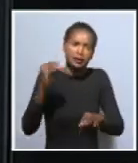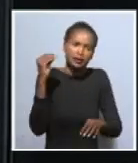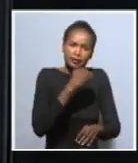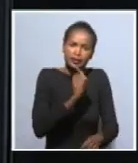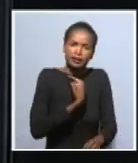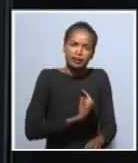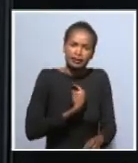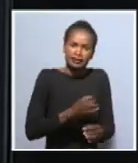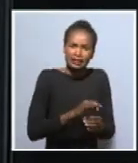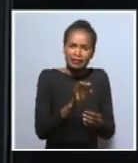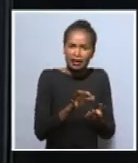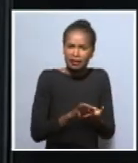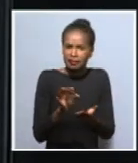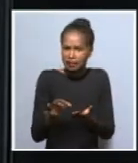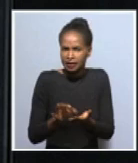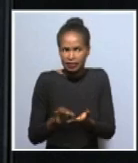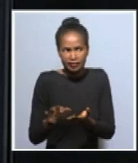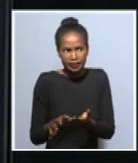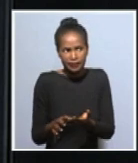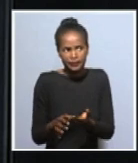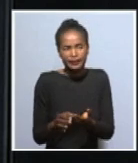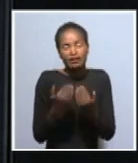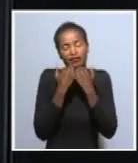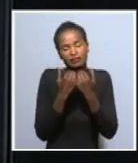a self-searching.